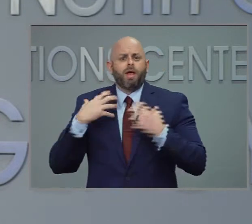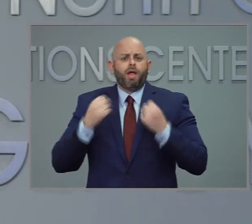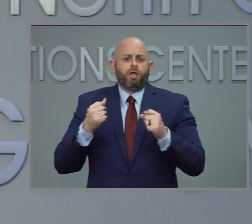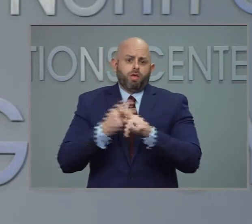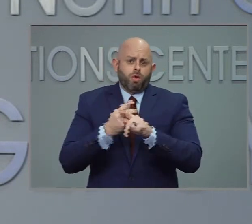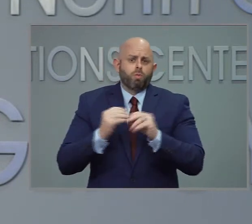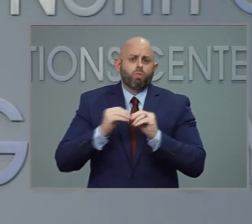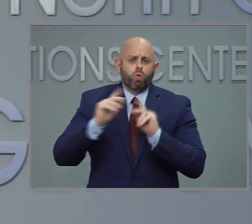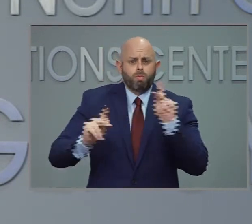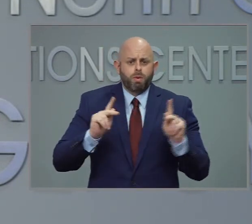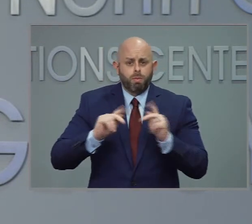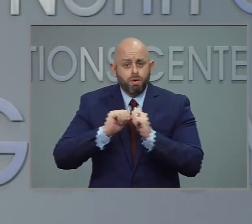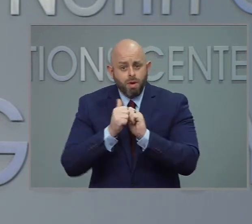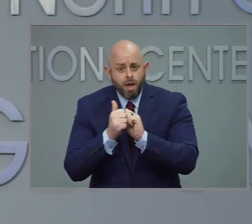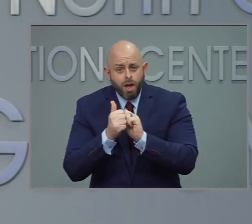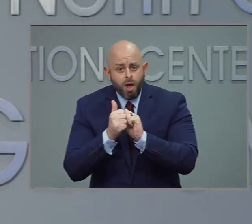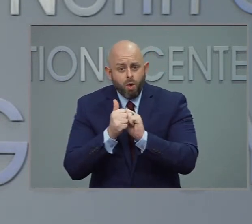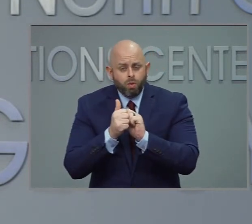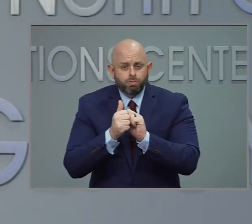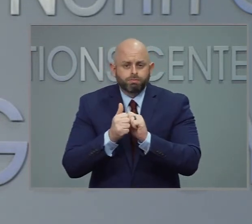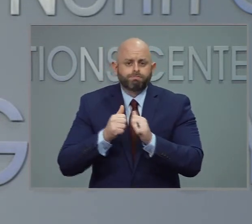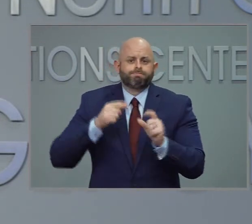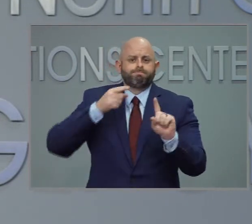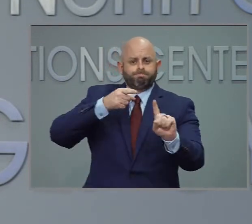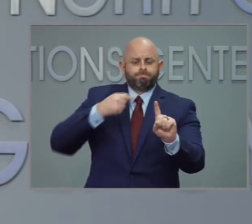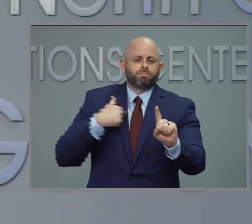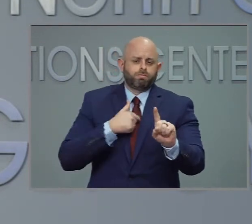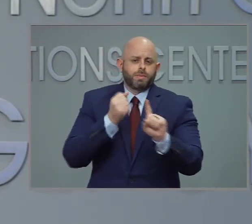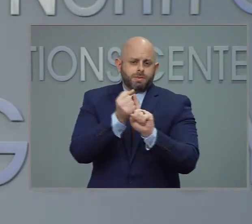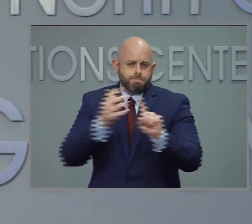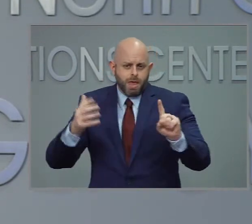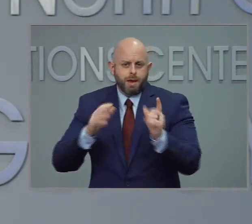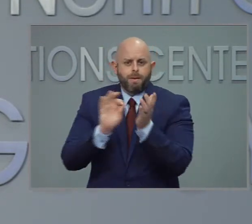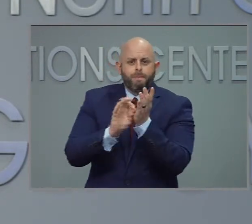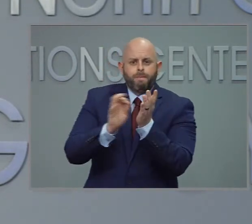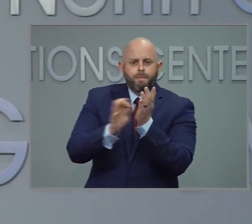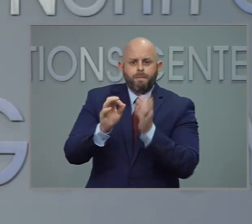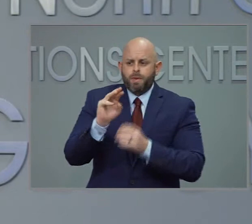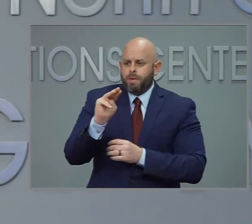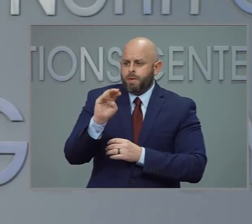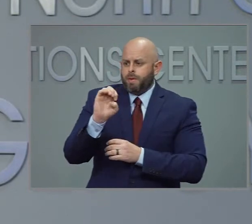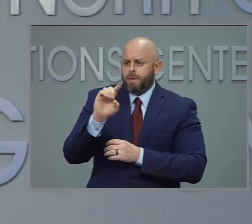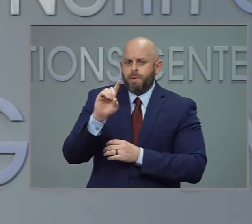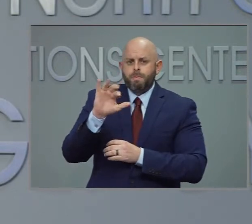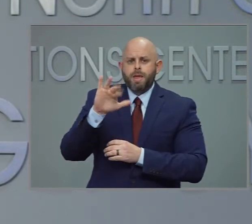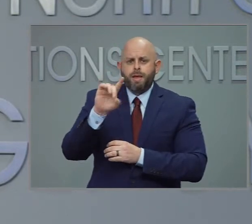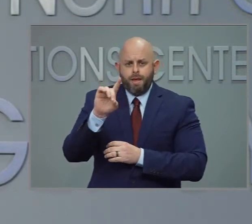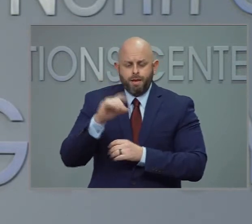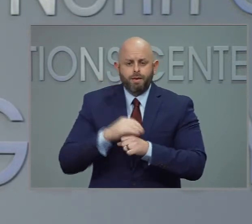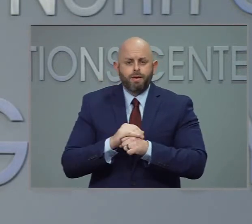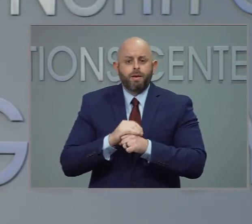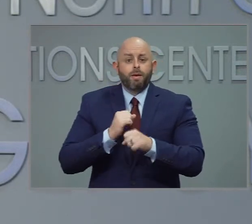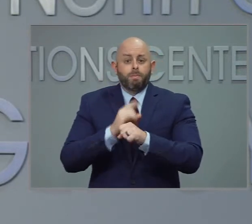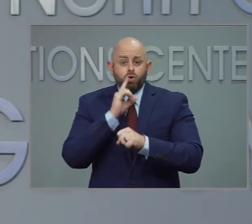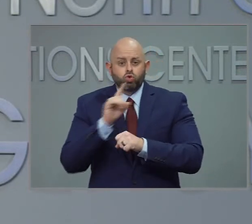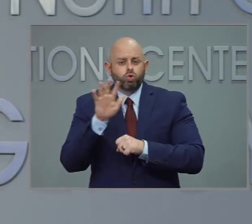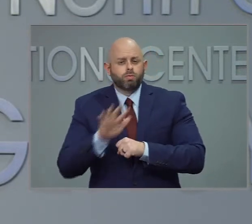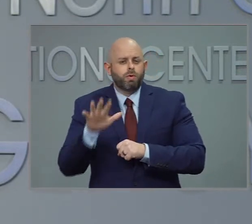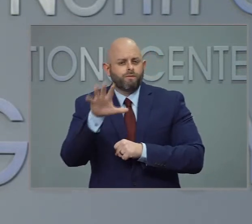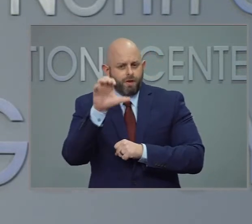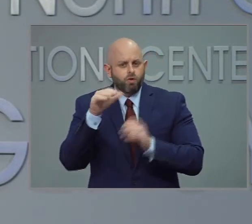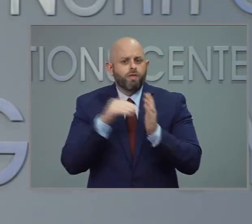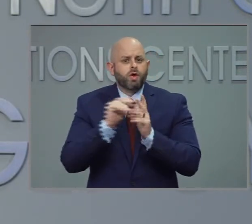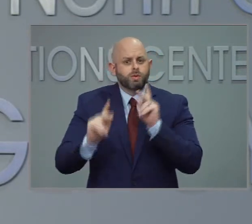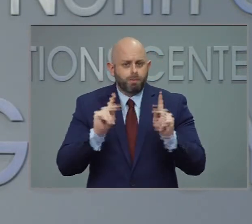do that is to expand Medicaid. It insures more than 500,000 people without state tax dollars.